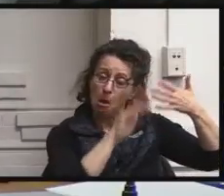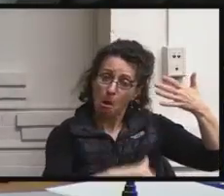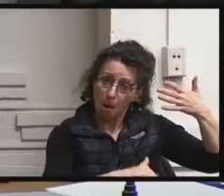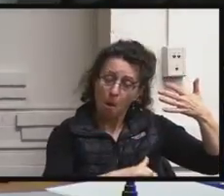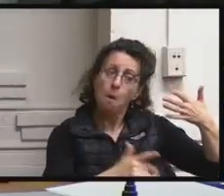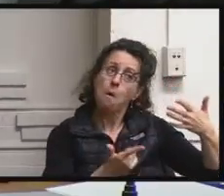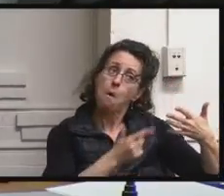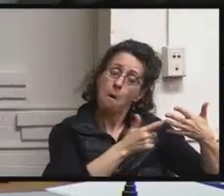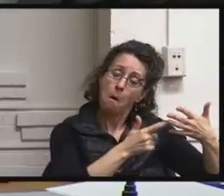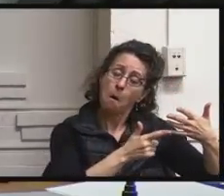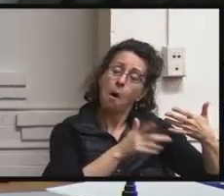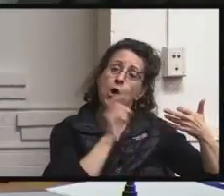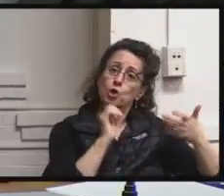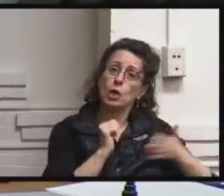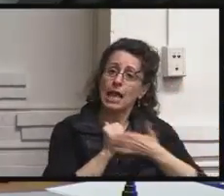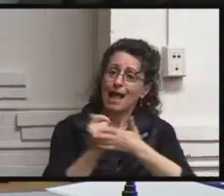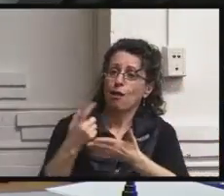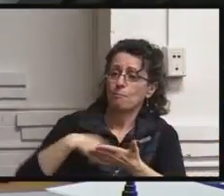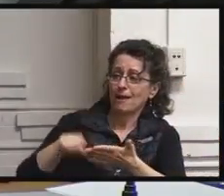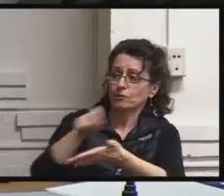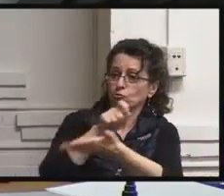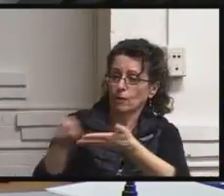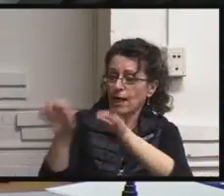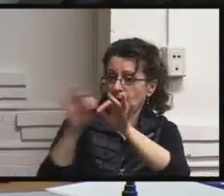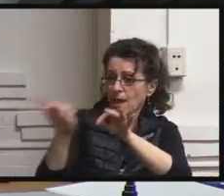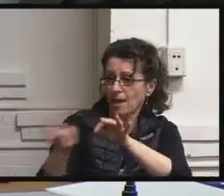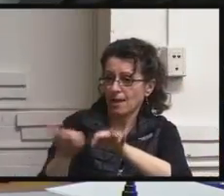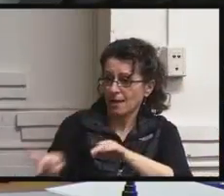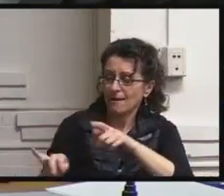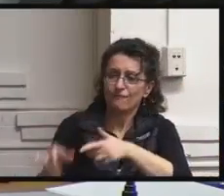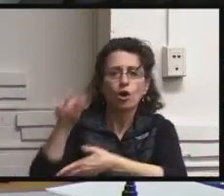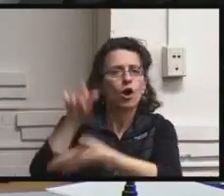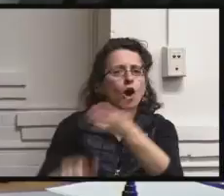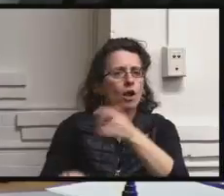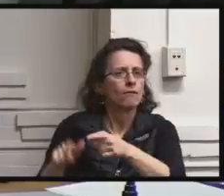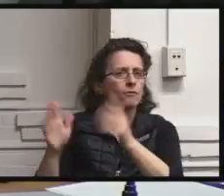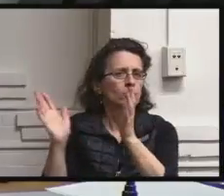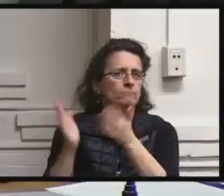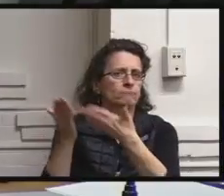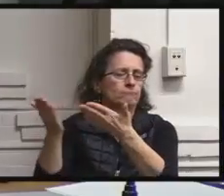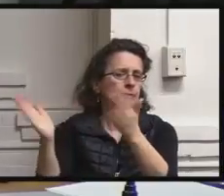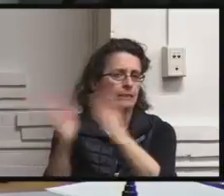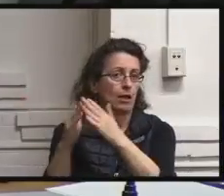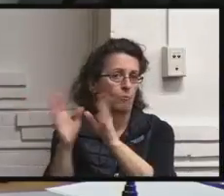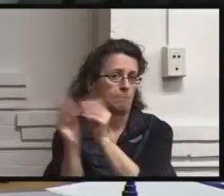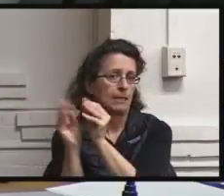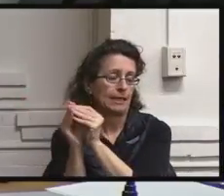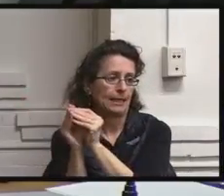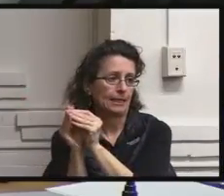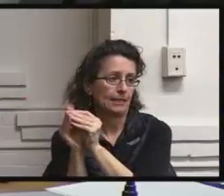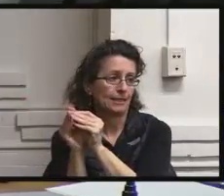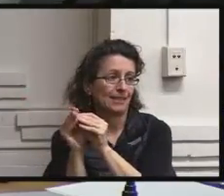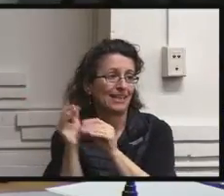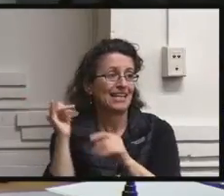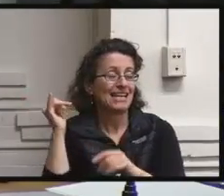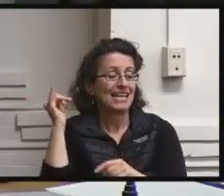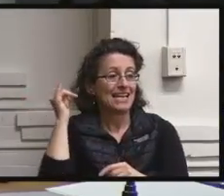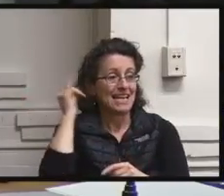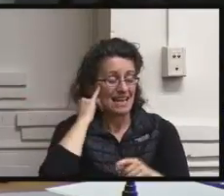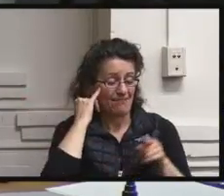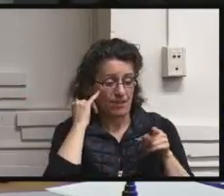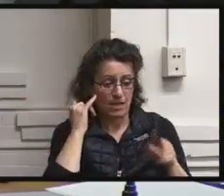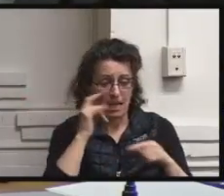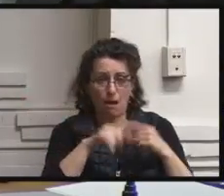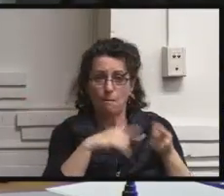some of the town meeting's decision. But if we're going to have a March 12th town meeting about the bond issue, that warning is going to have to go out